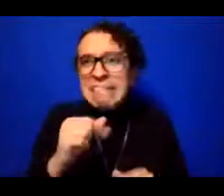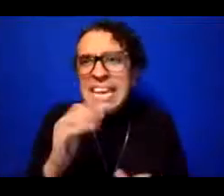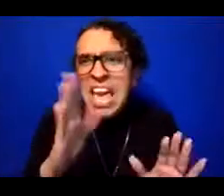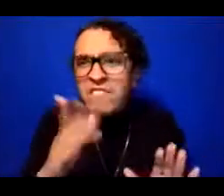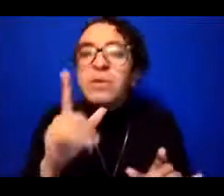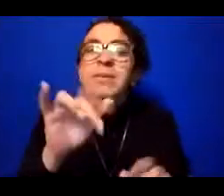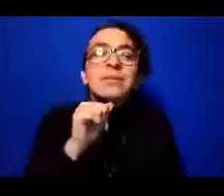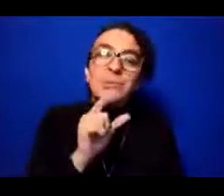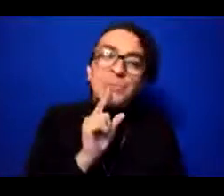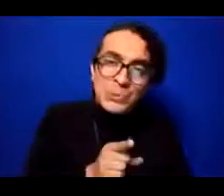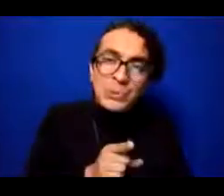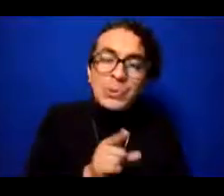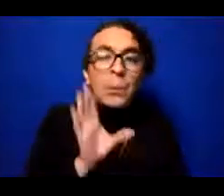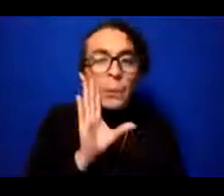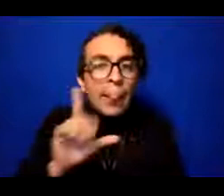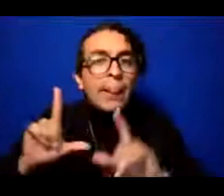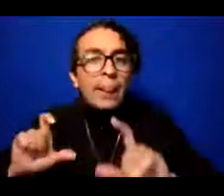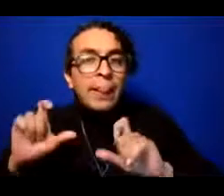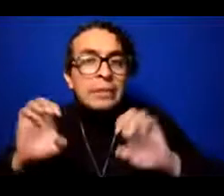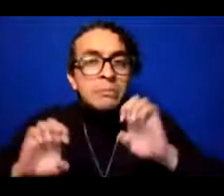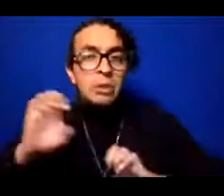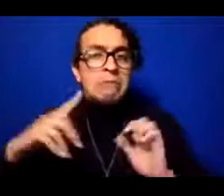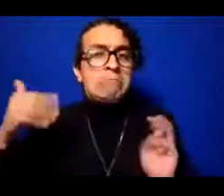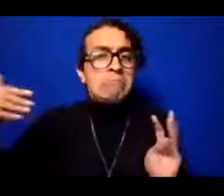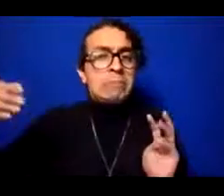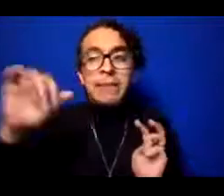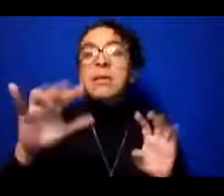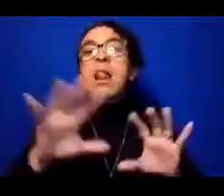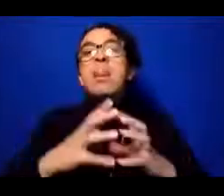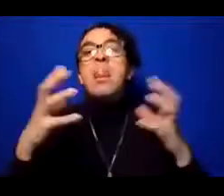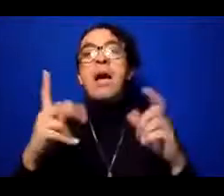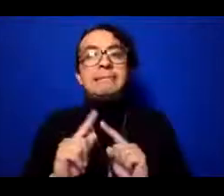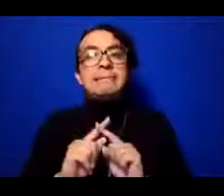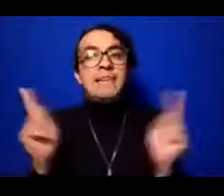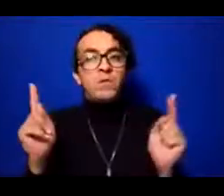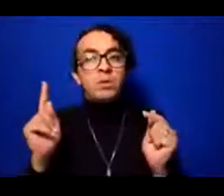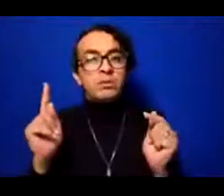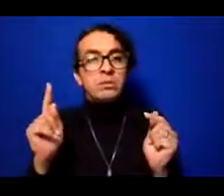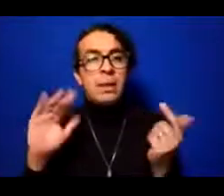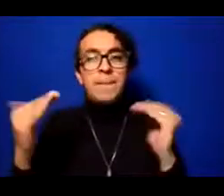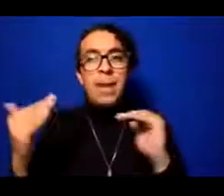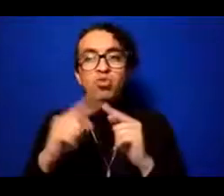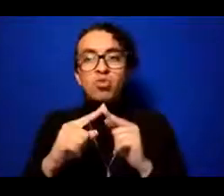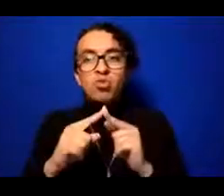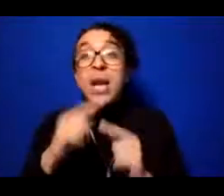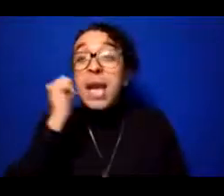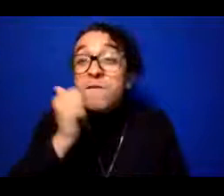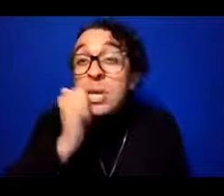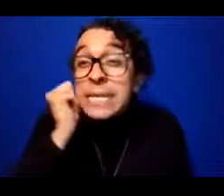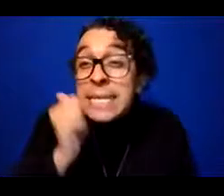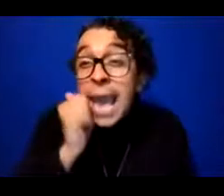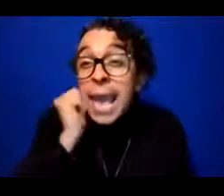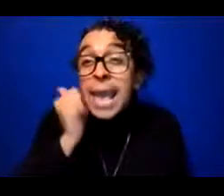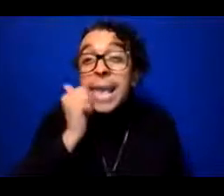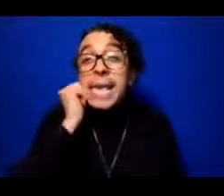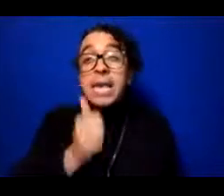think. But, occasional experimentation is a lot different than, daily use,